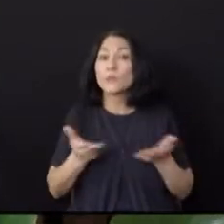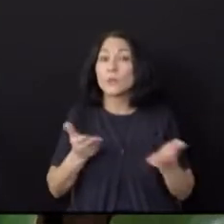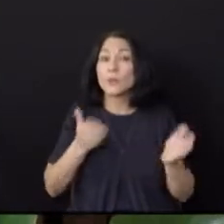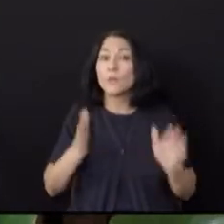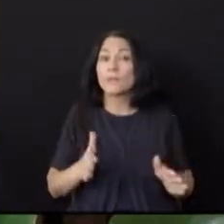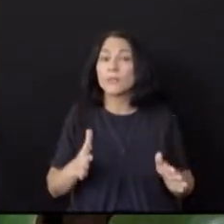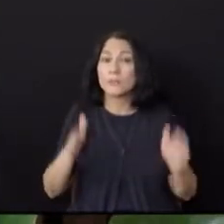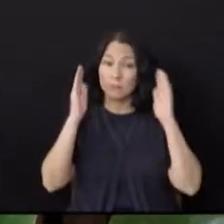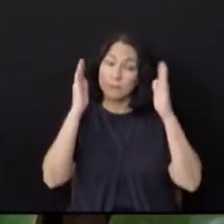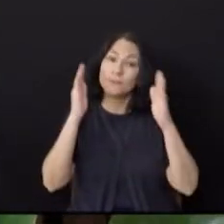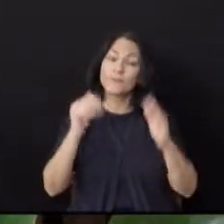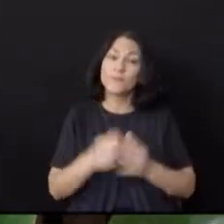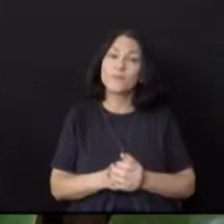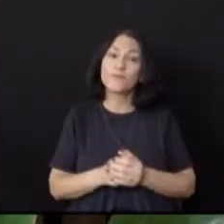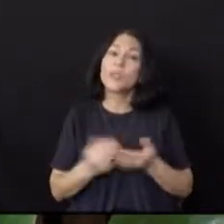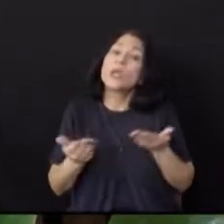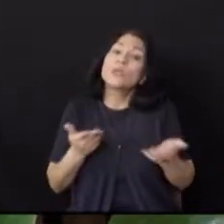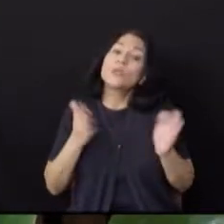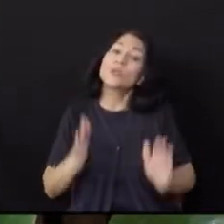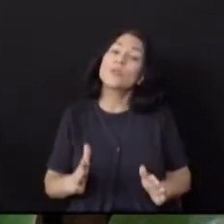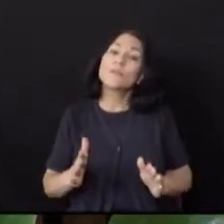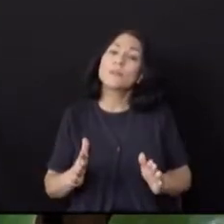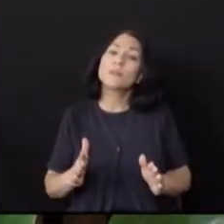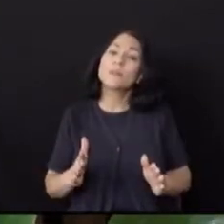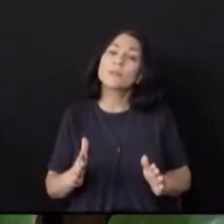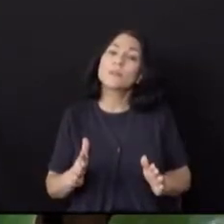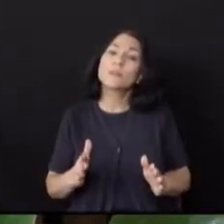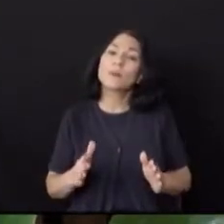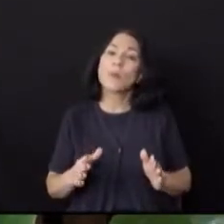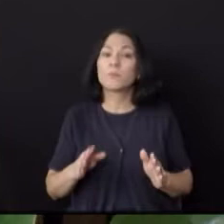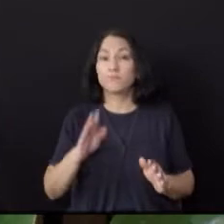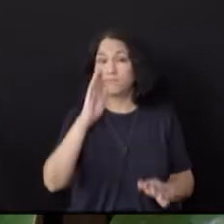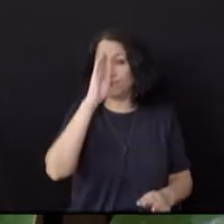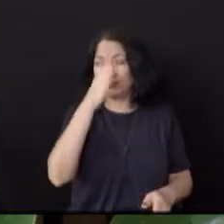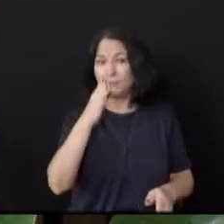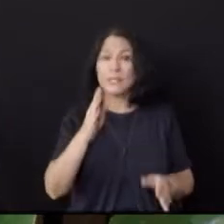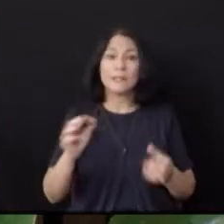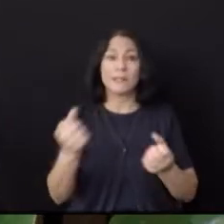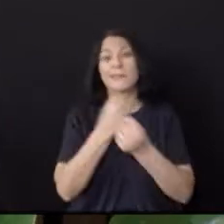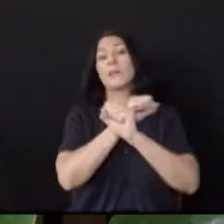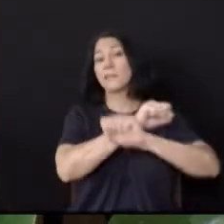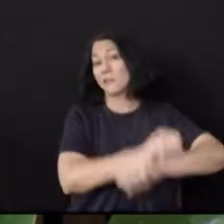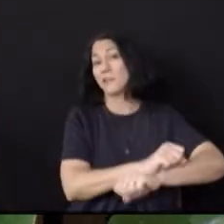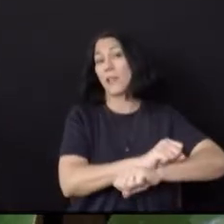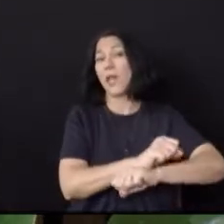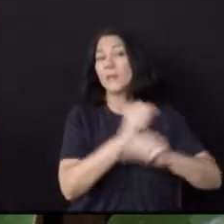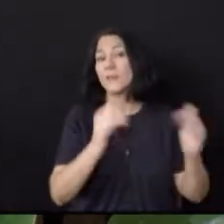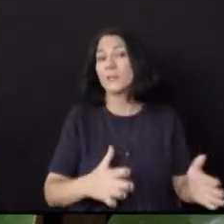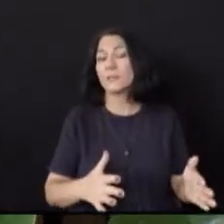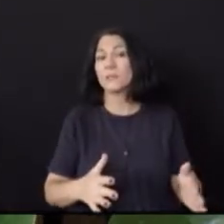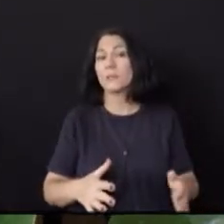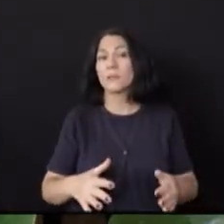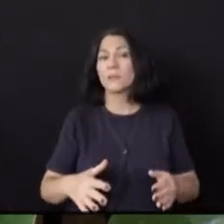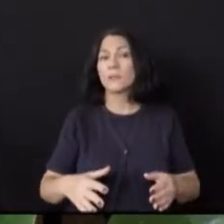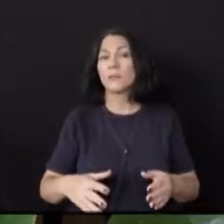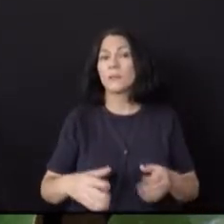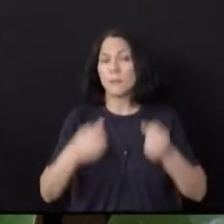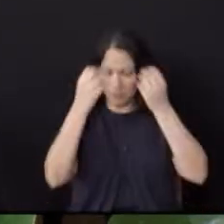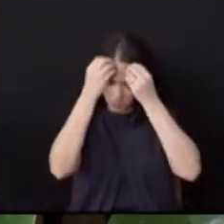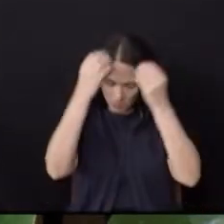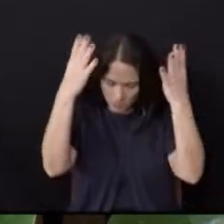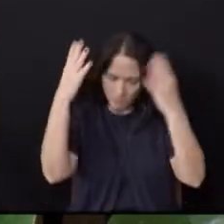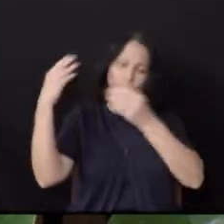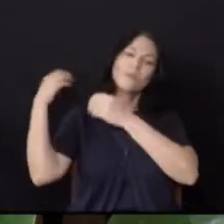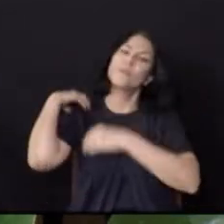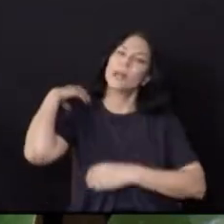Hear what he says. Servants, or more bluntly, slaves, be subject to your masters with all